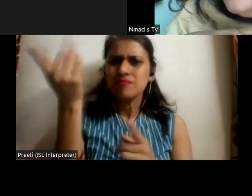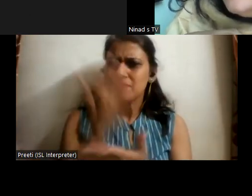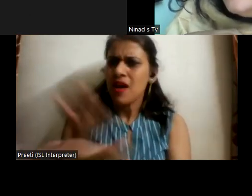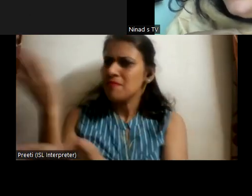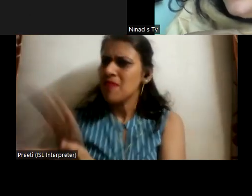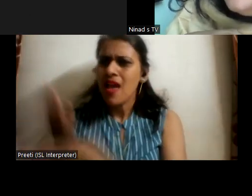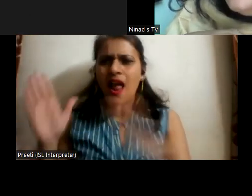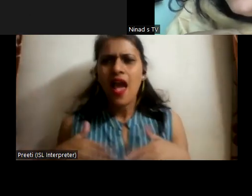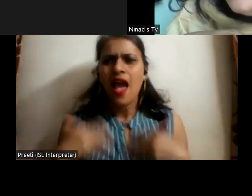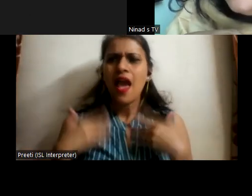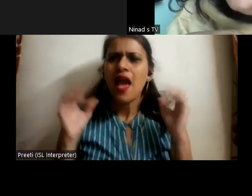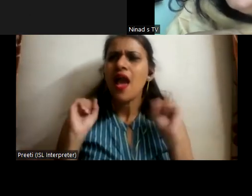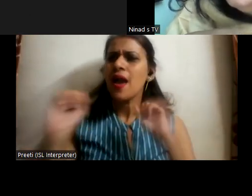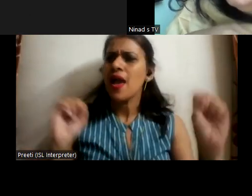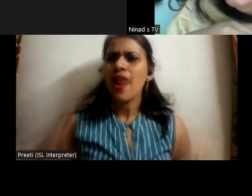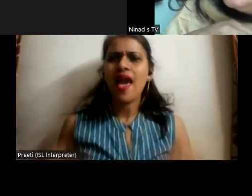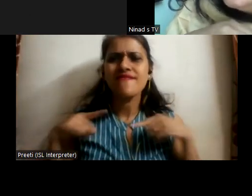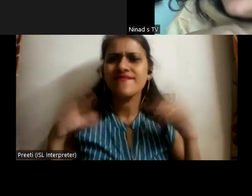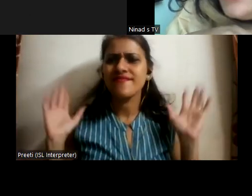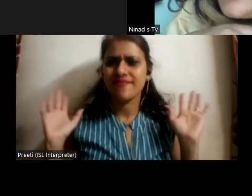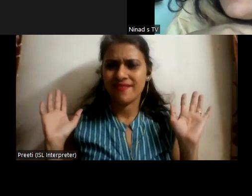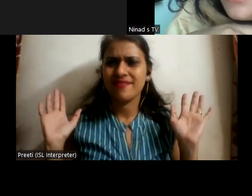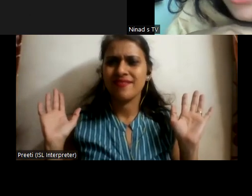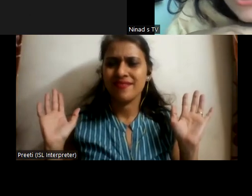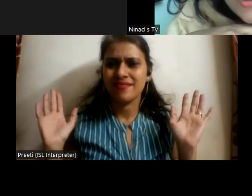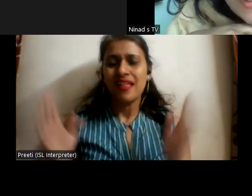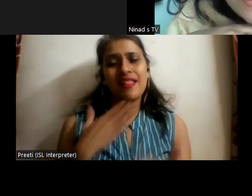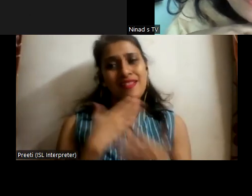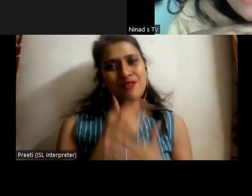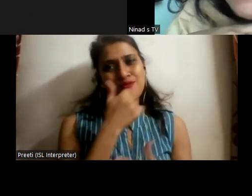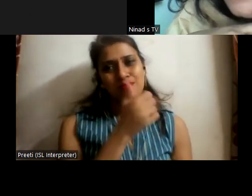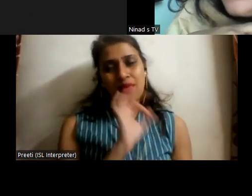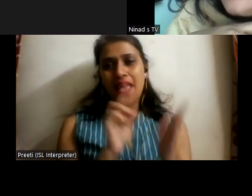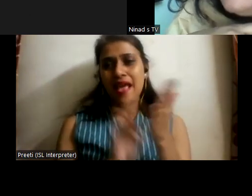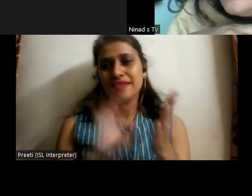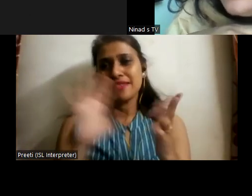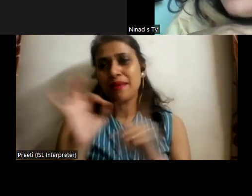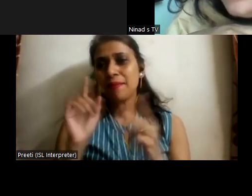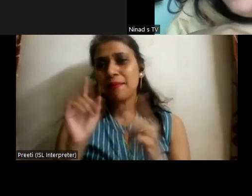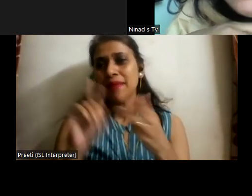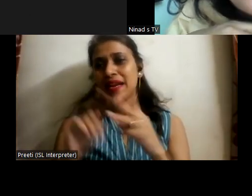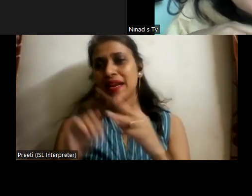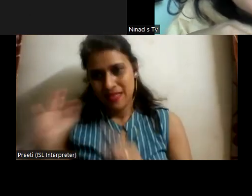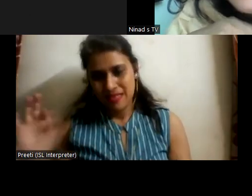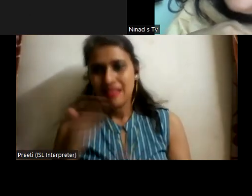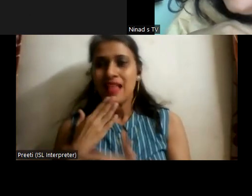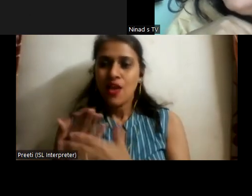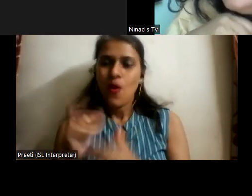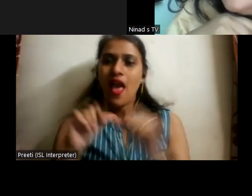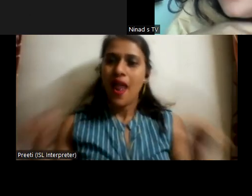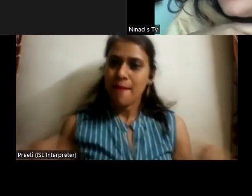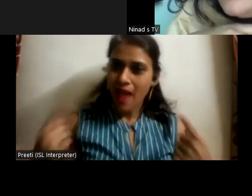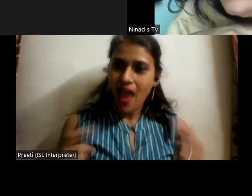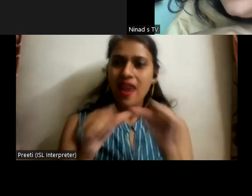happy life ahead. So thank you so much, NCPEDP. I'm thankful to Arman and Akshay